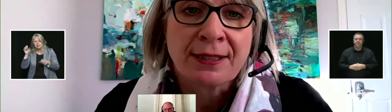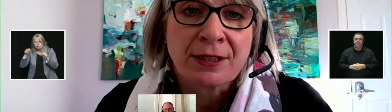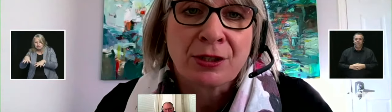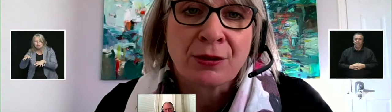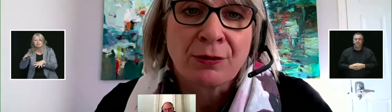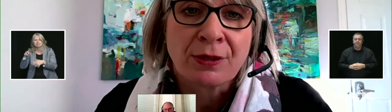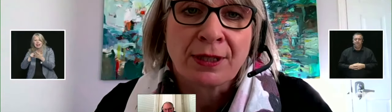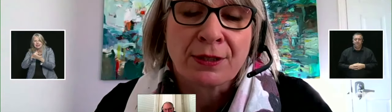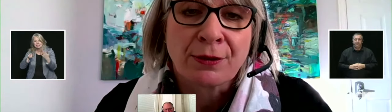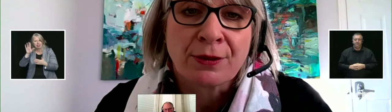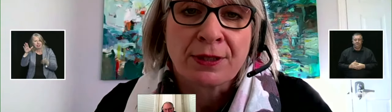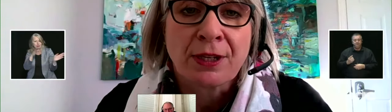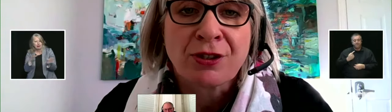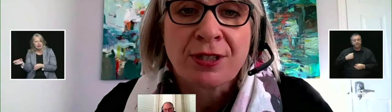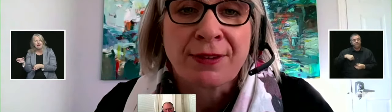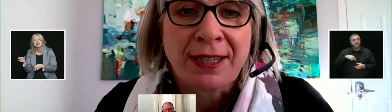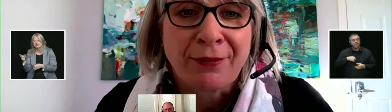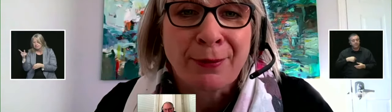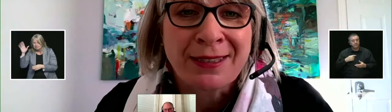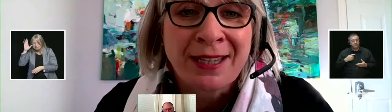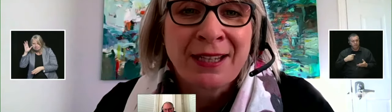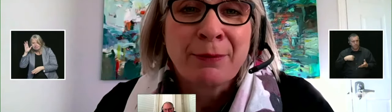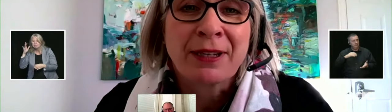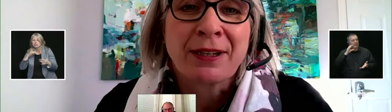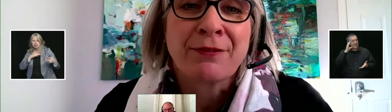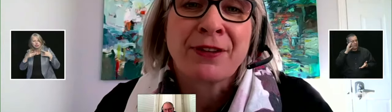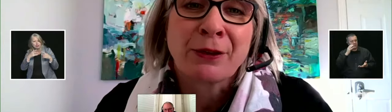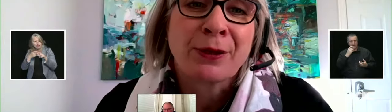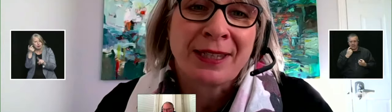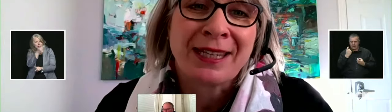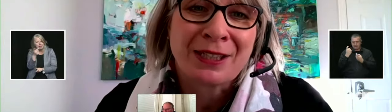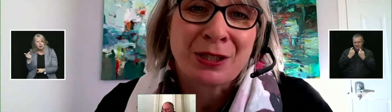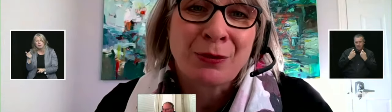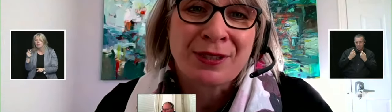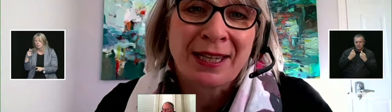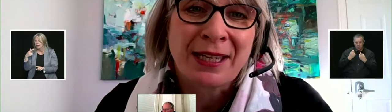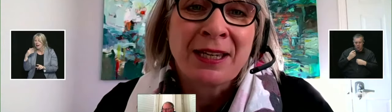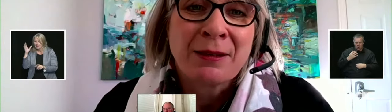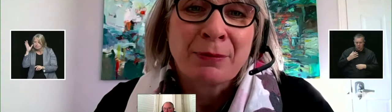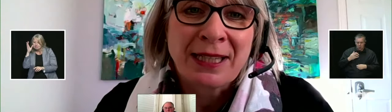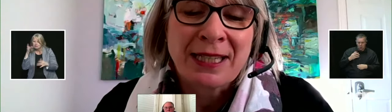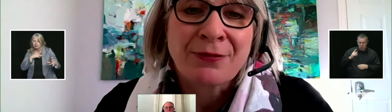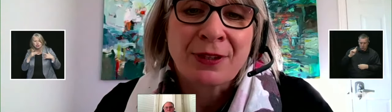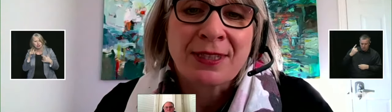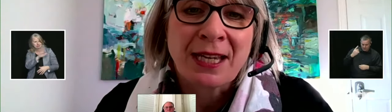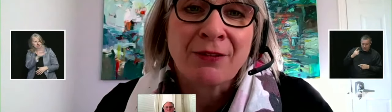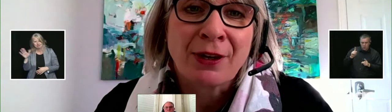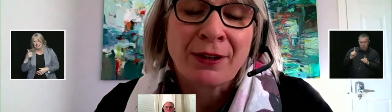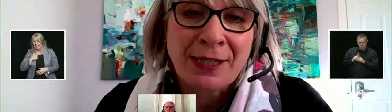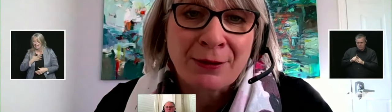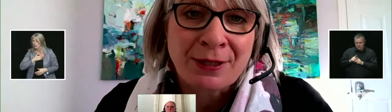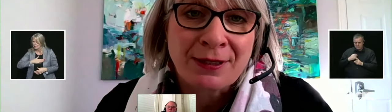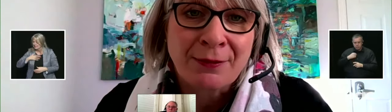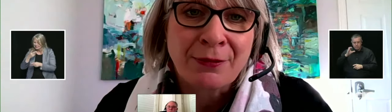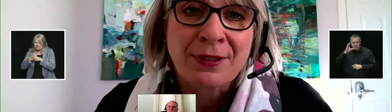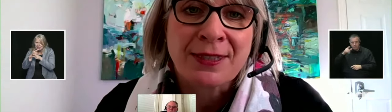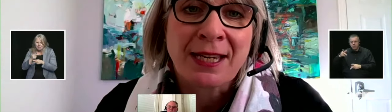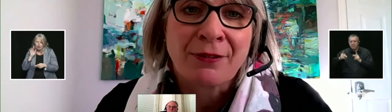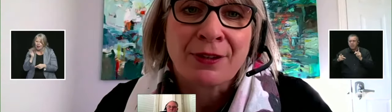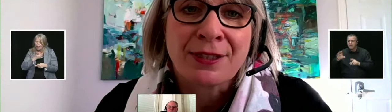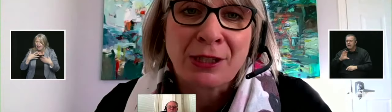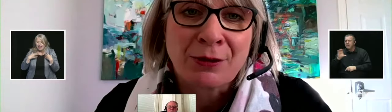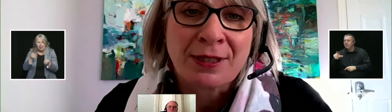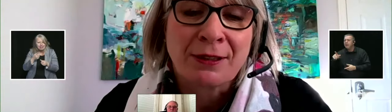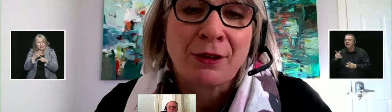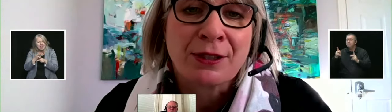have listened to the concerns, not just of the government, but of fellow Canadians who are saying, please, for the sake of our healthcare system, for the